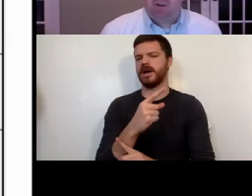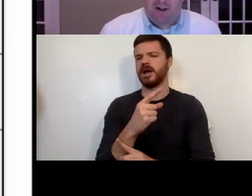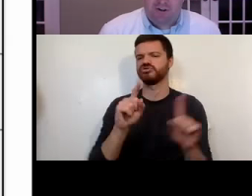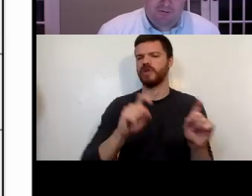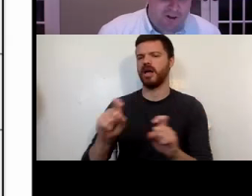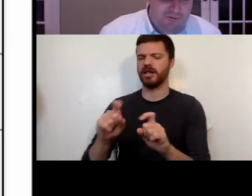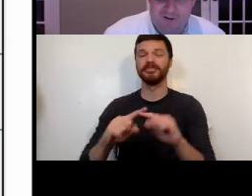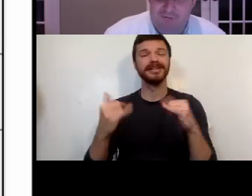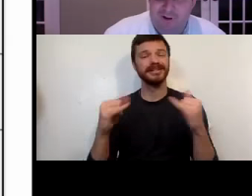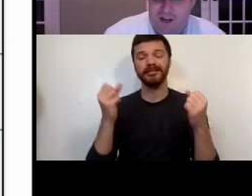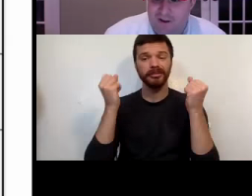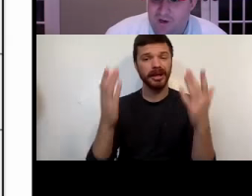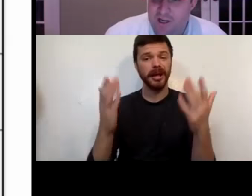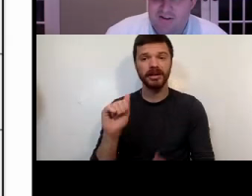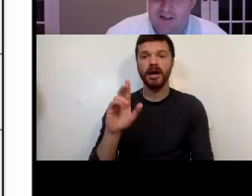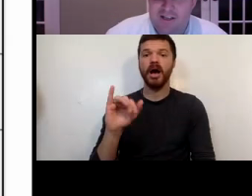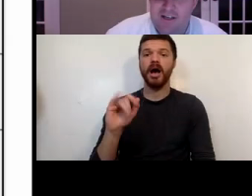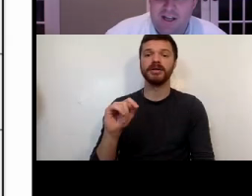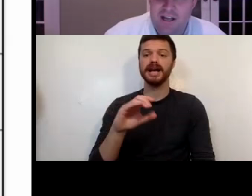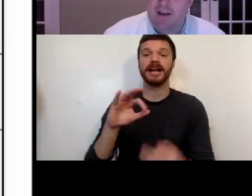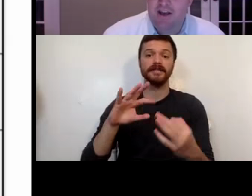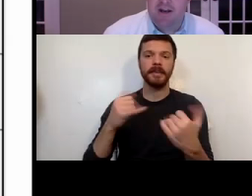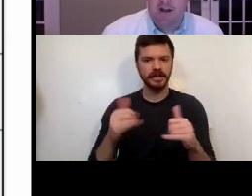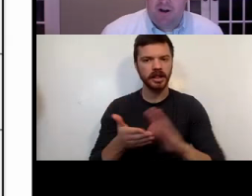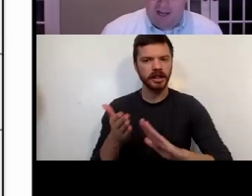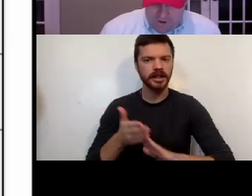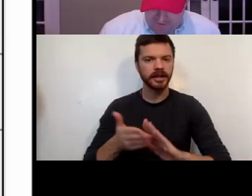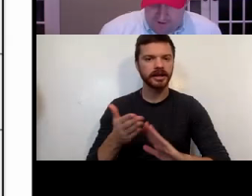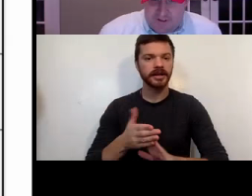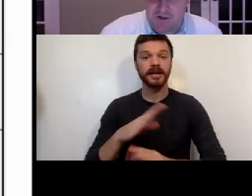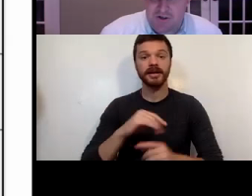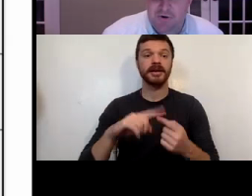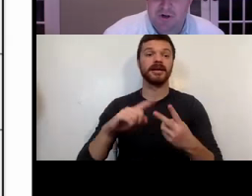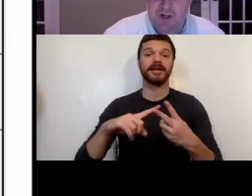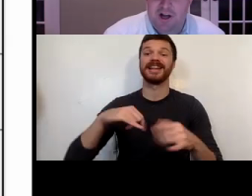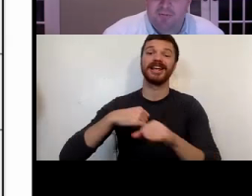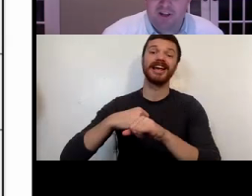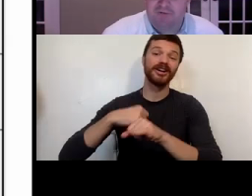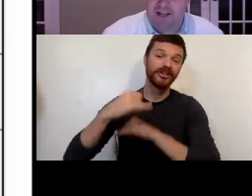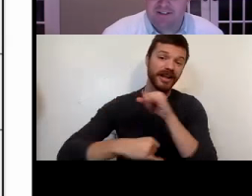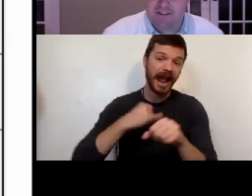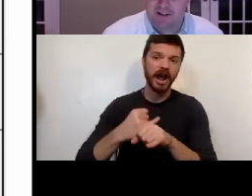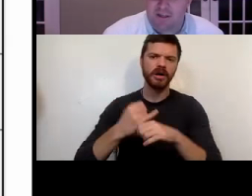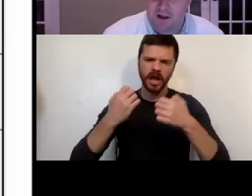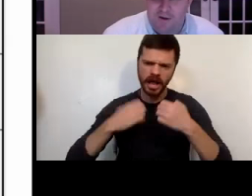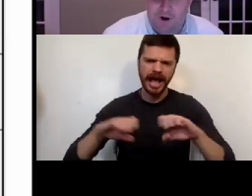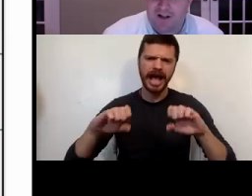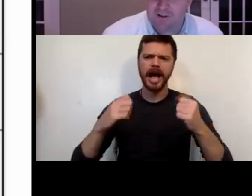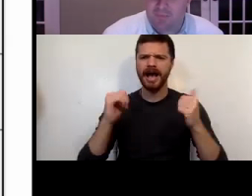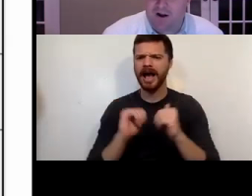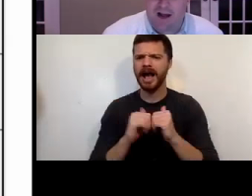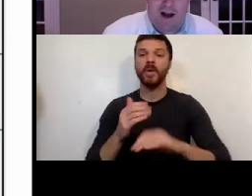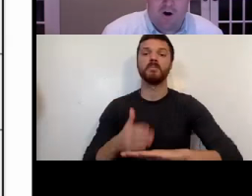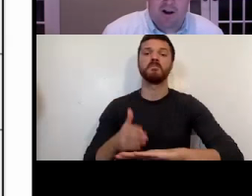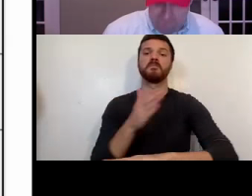many trials of audit and feedback that are being conducted, and indeed international efforts to really advance our knowledge